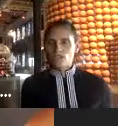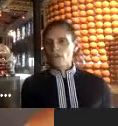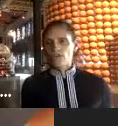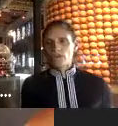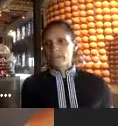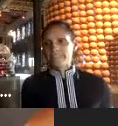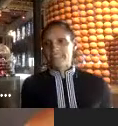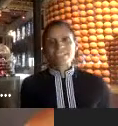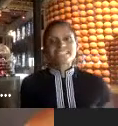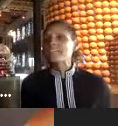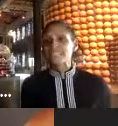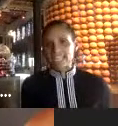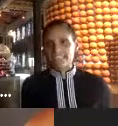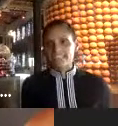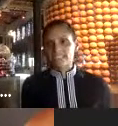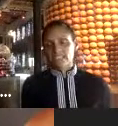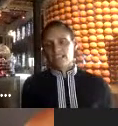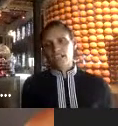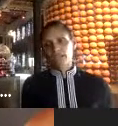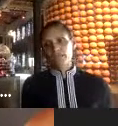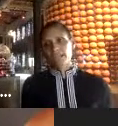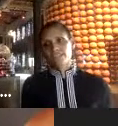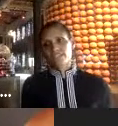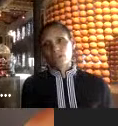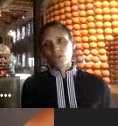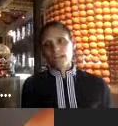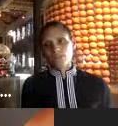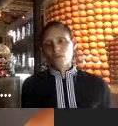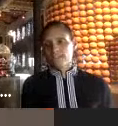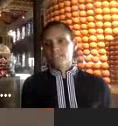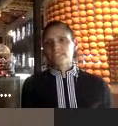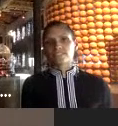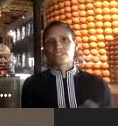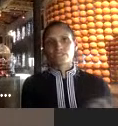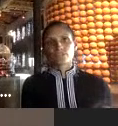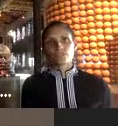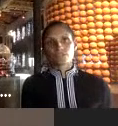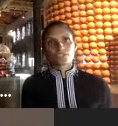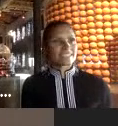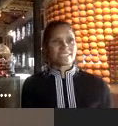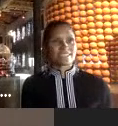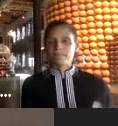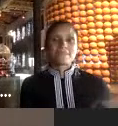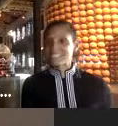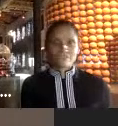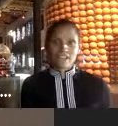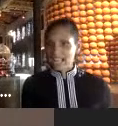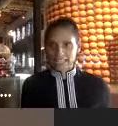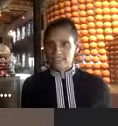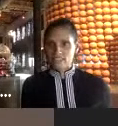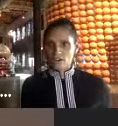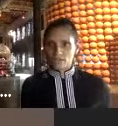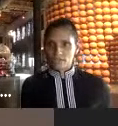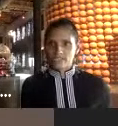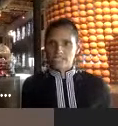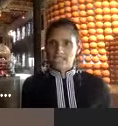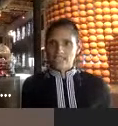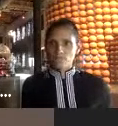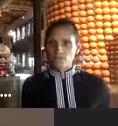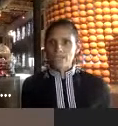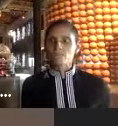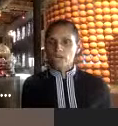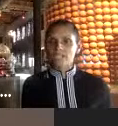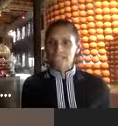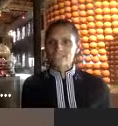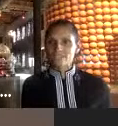out or they're intimidated. And so I wanted to try to demystify the art world